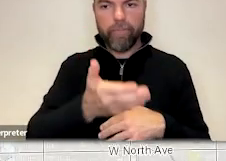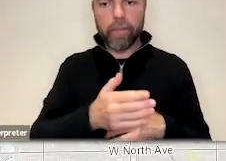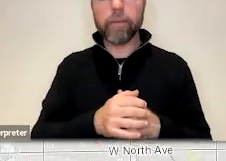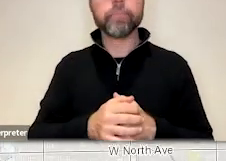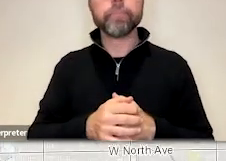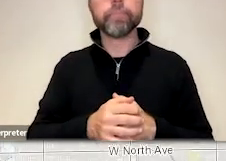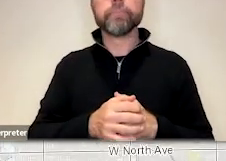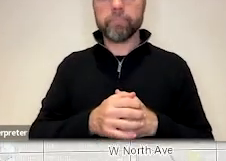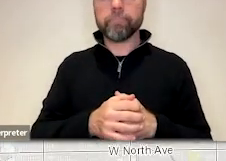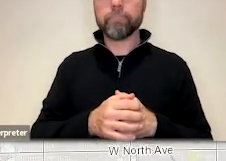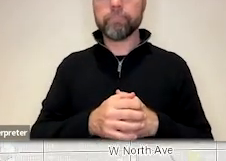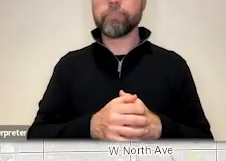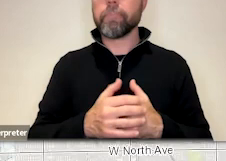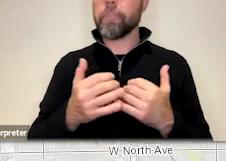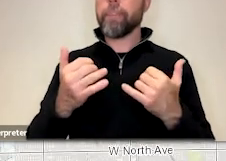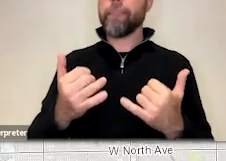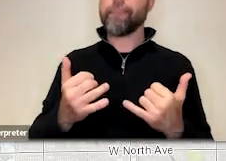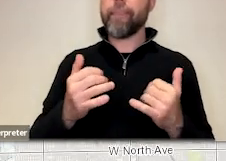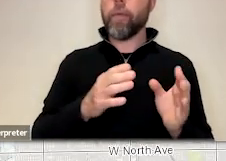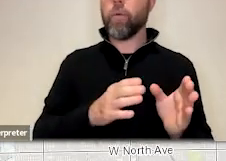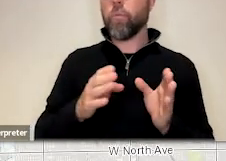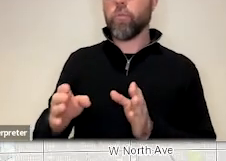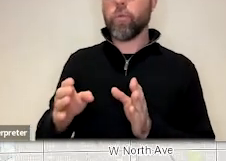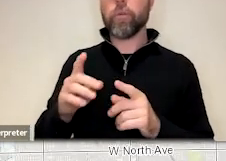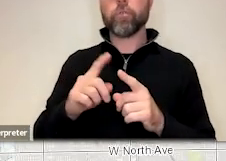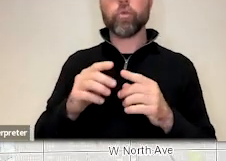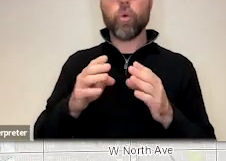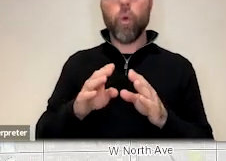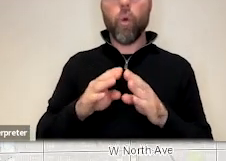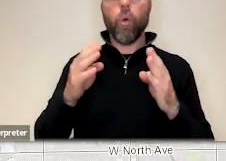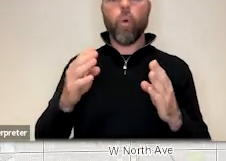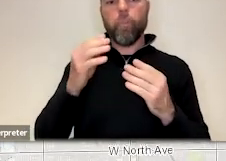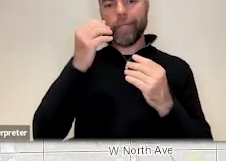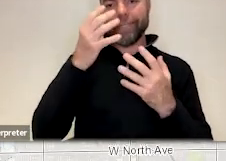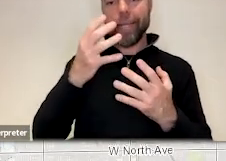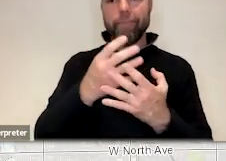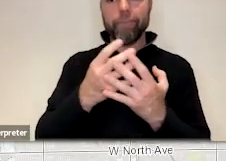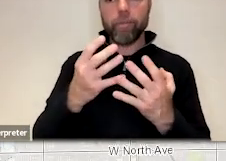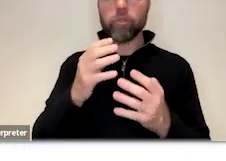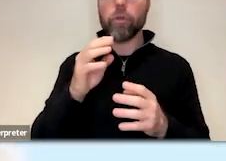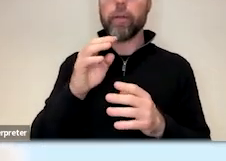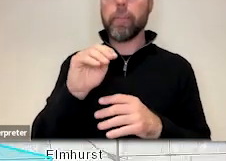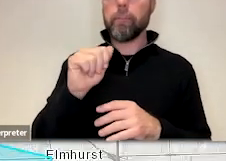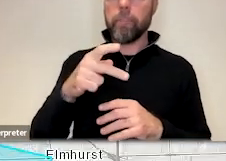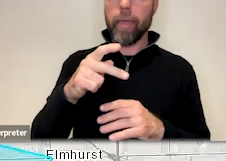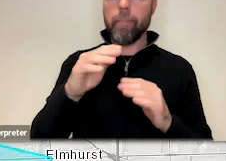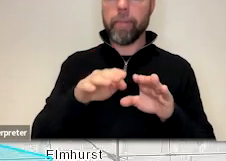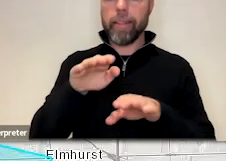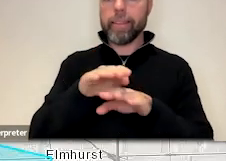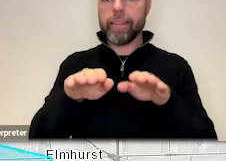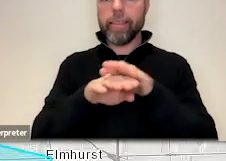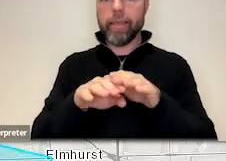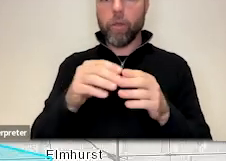right. Now we're going to move on over to our open data filters and map layers menu. If